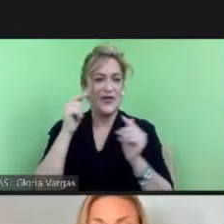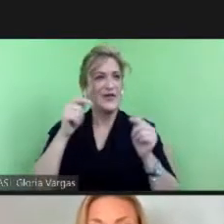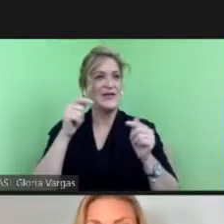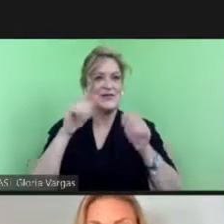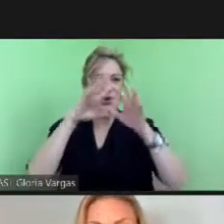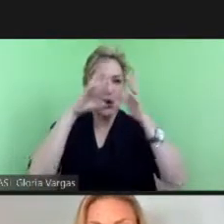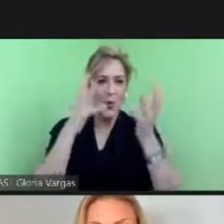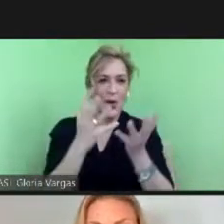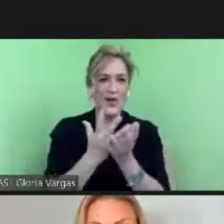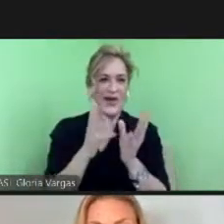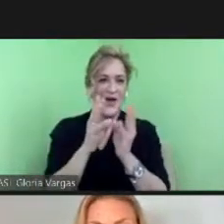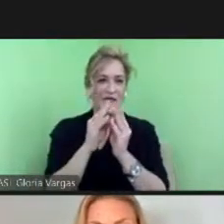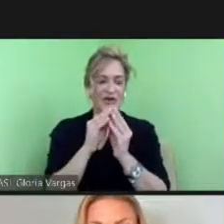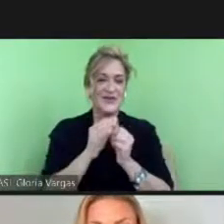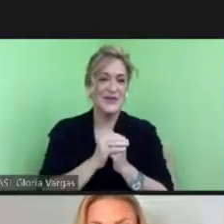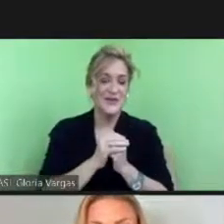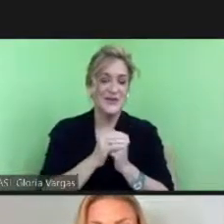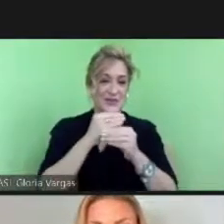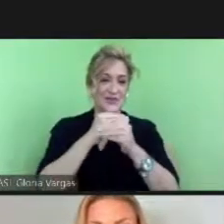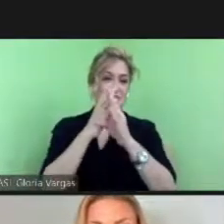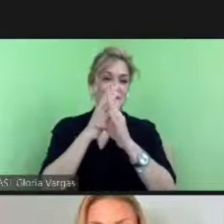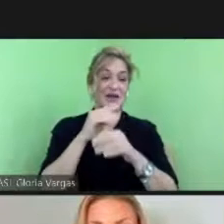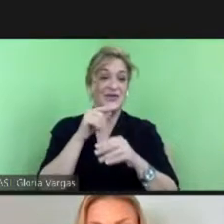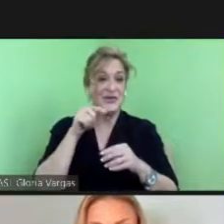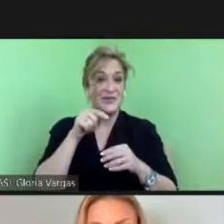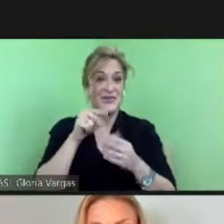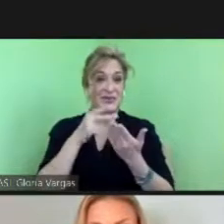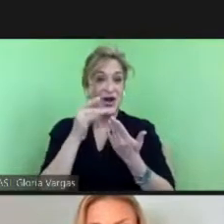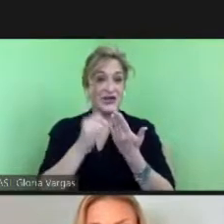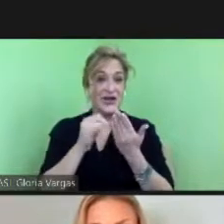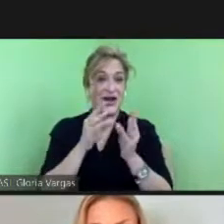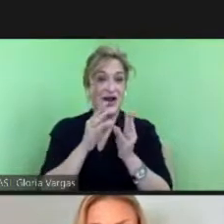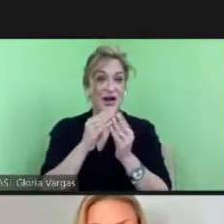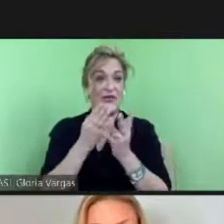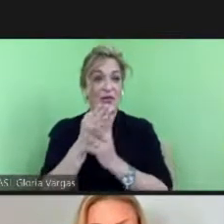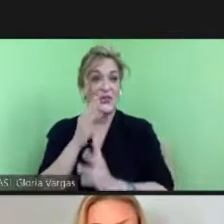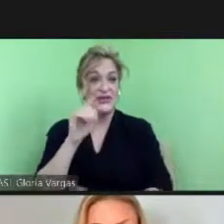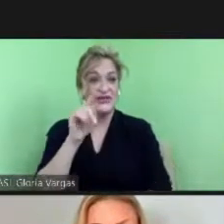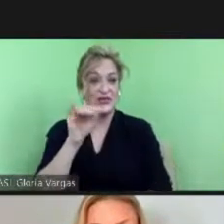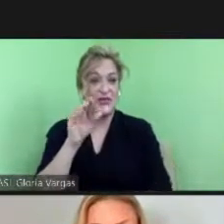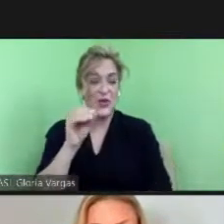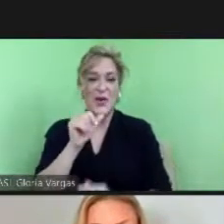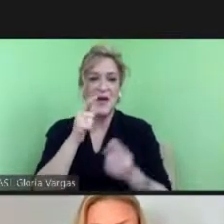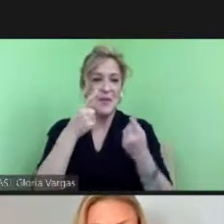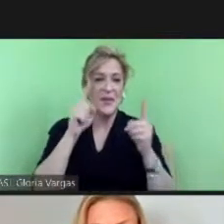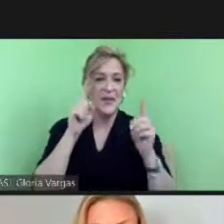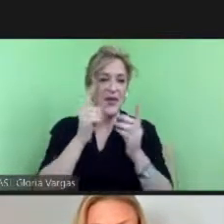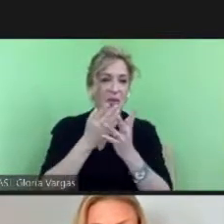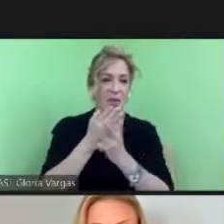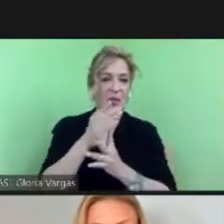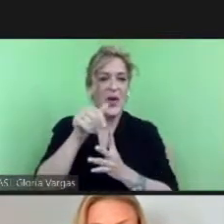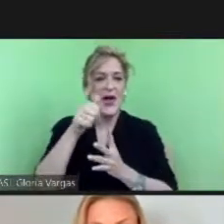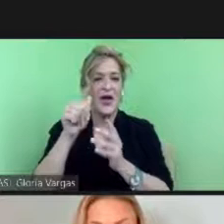So the Zero Project Conference does not happen without trusted organizations and trusted partner organizations such as Keystone.